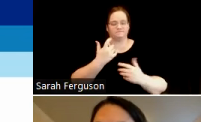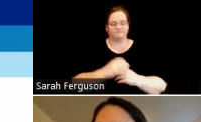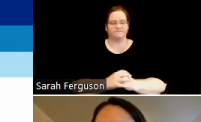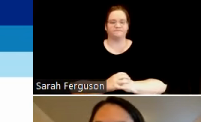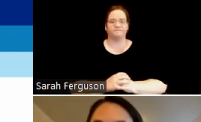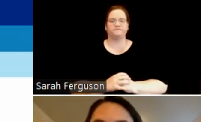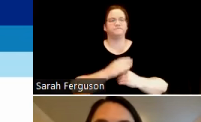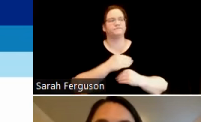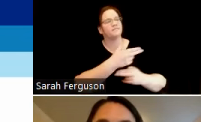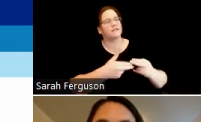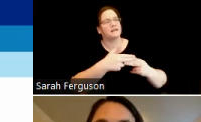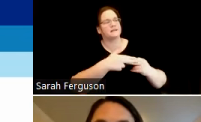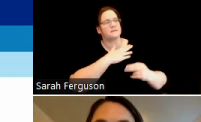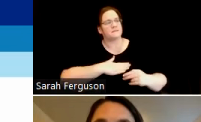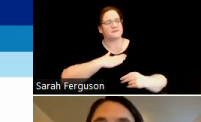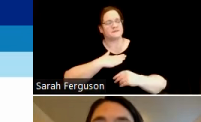Next slide, please.